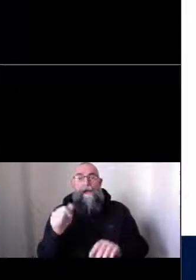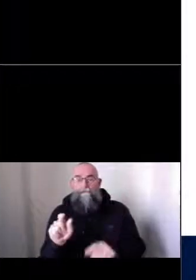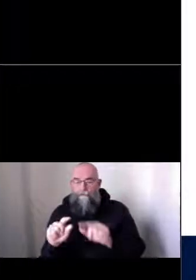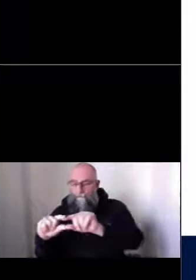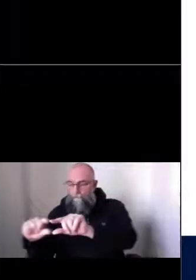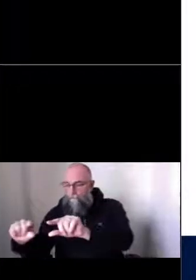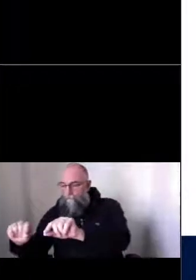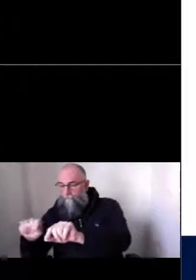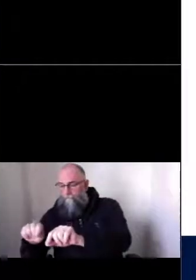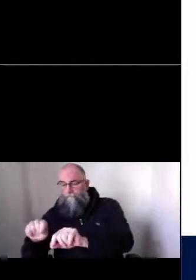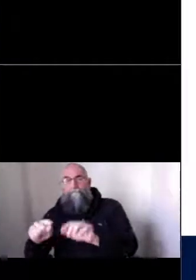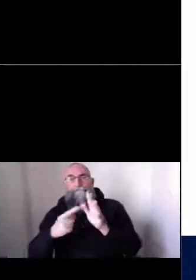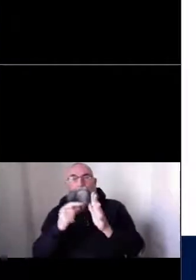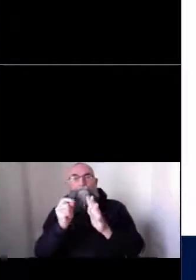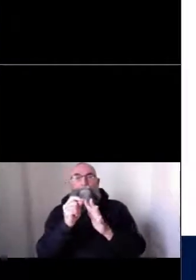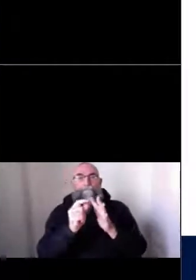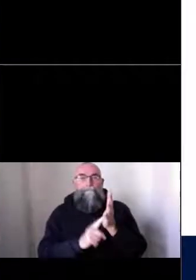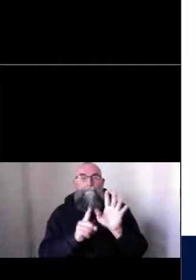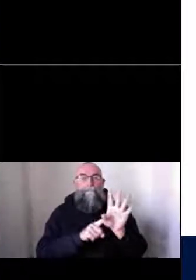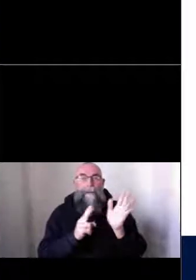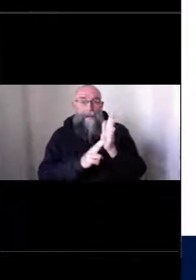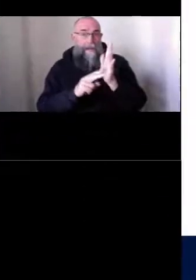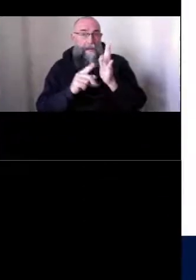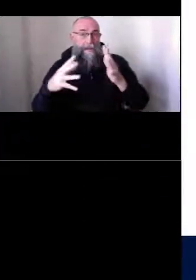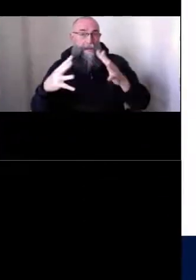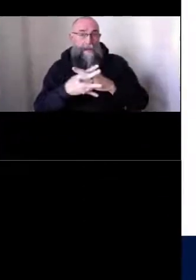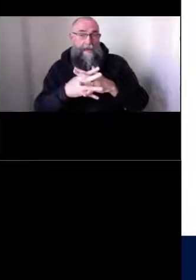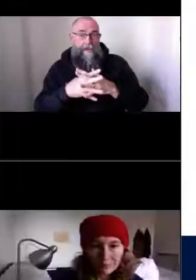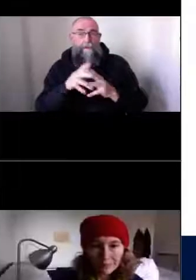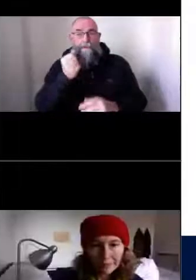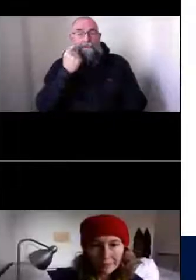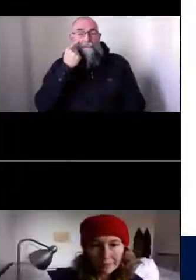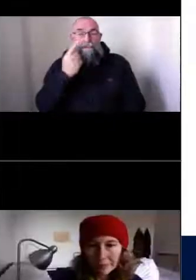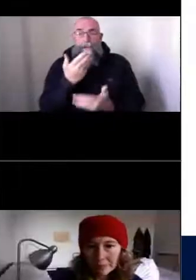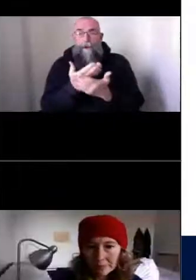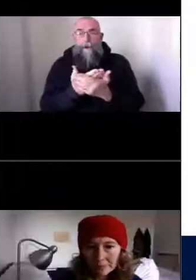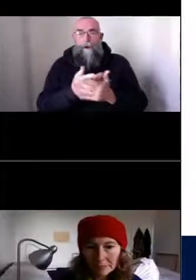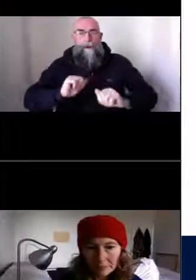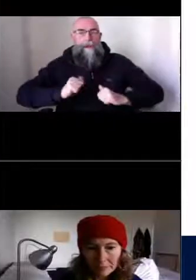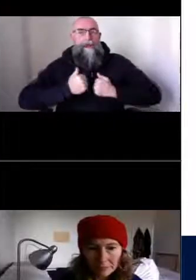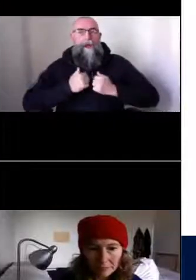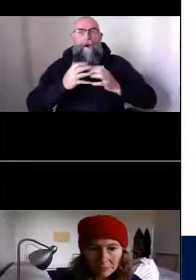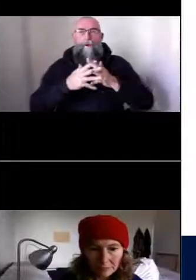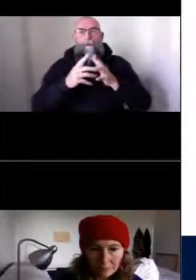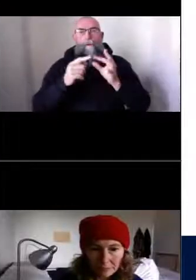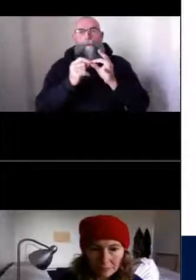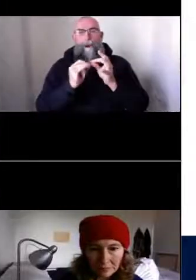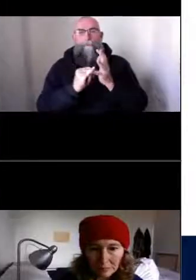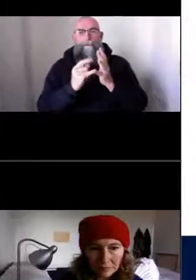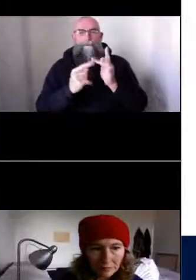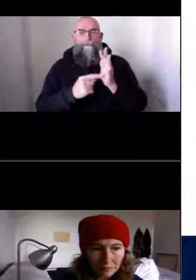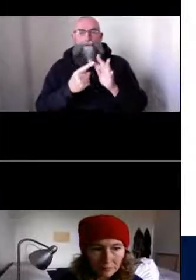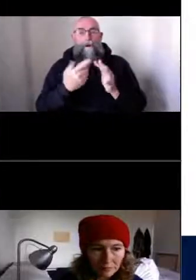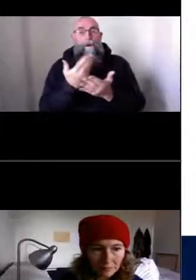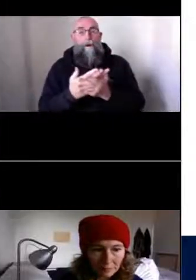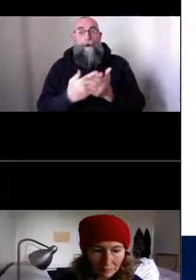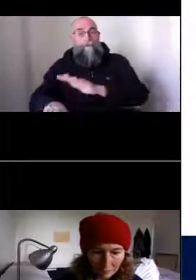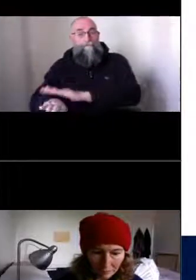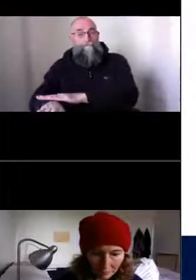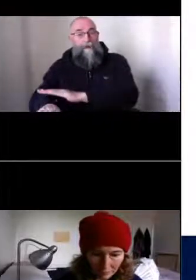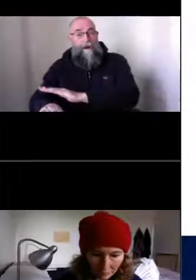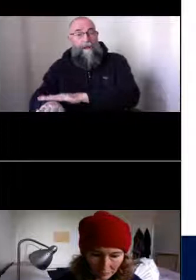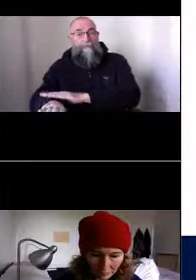which you can find on each of our pages on the Create New South Wales website. It's just on the right-hand side under the Quick